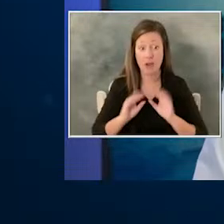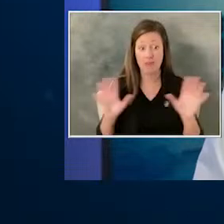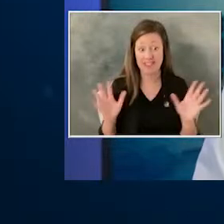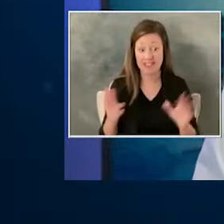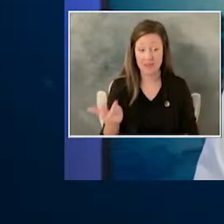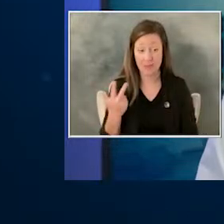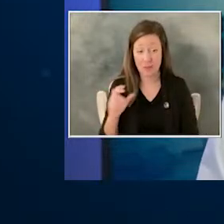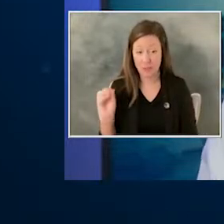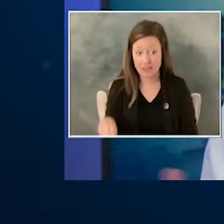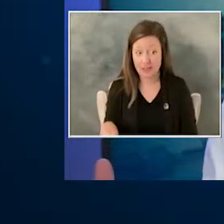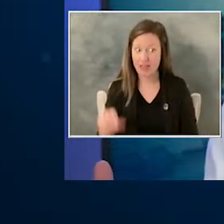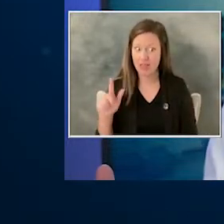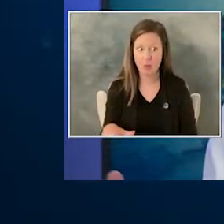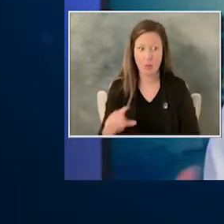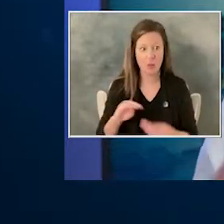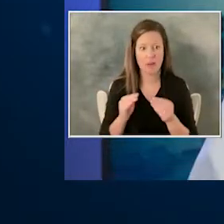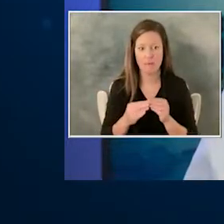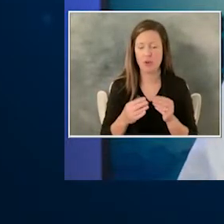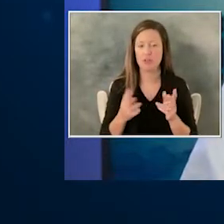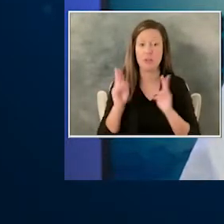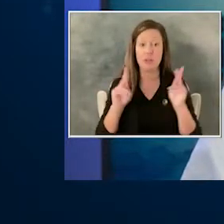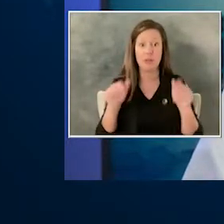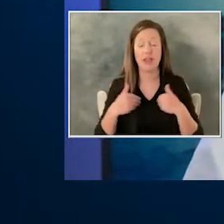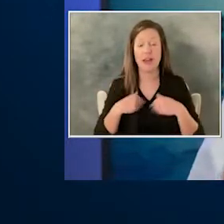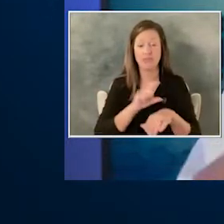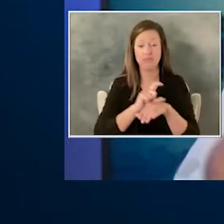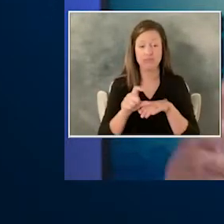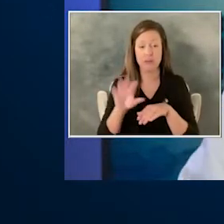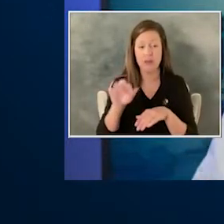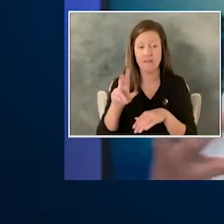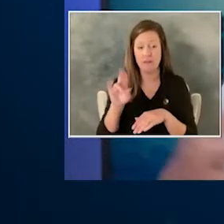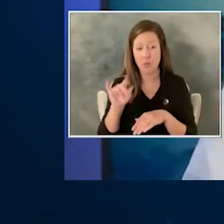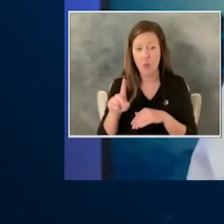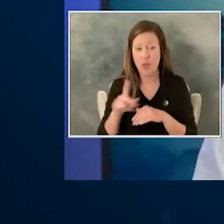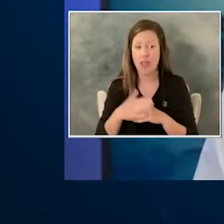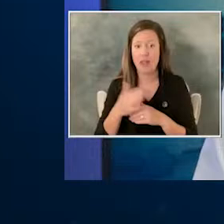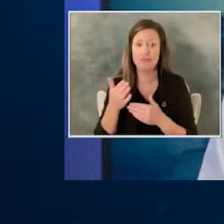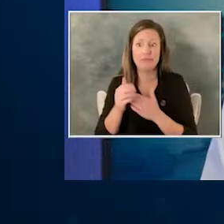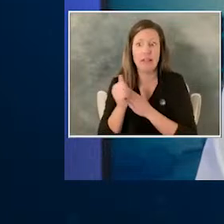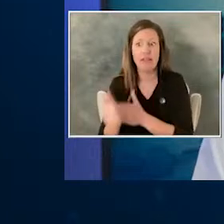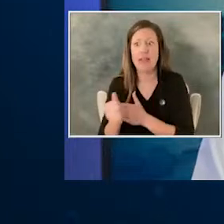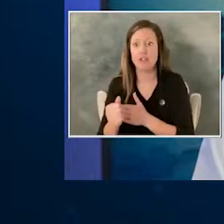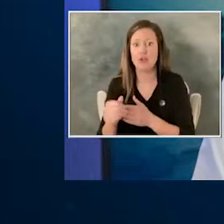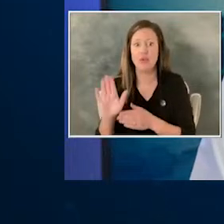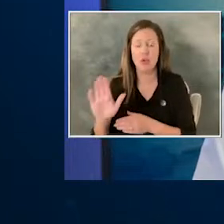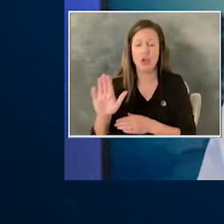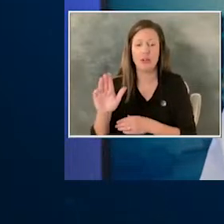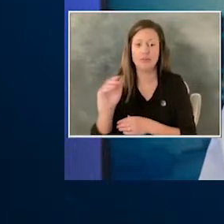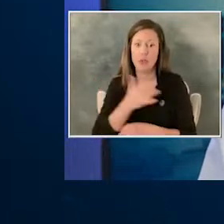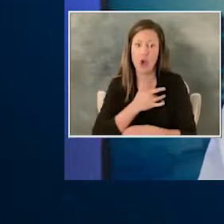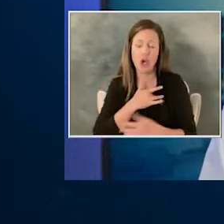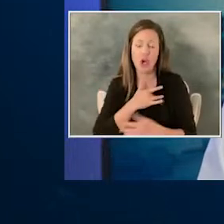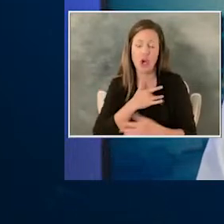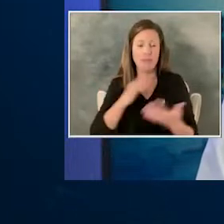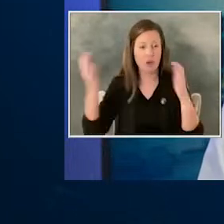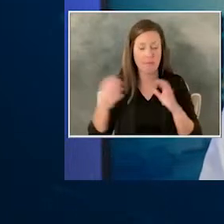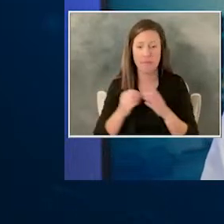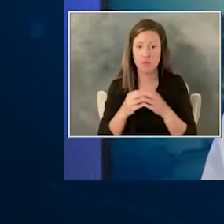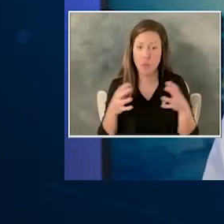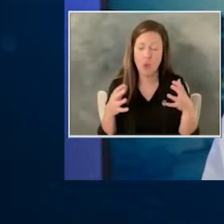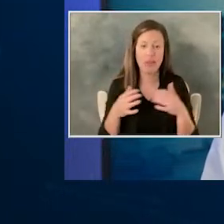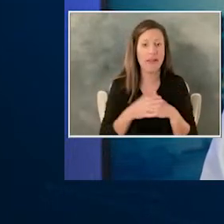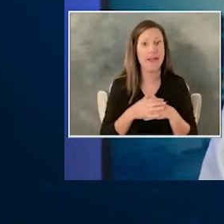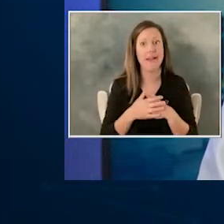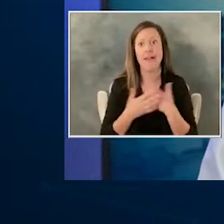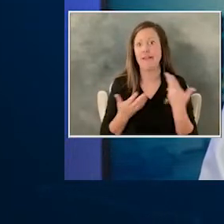And people can have fluid overload, probably led to the AFib because the heart was too swollen. Electrolyte abnormalities,